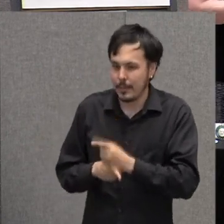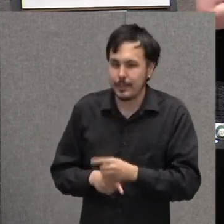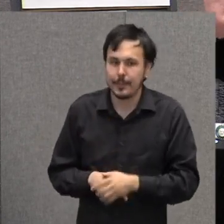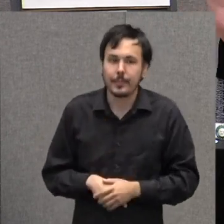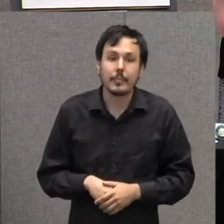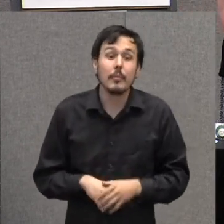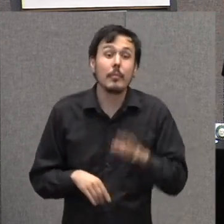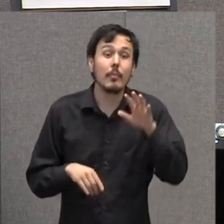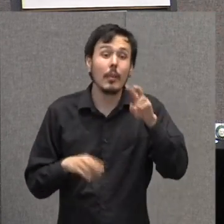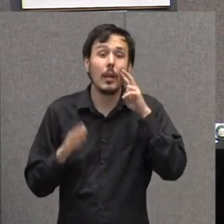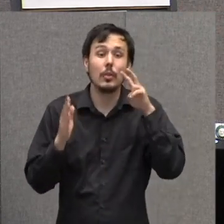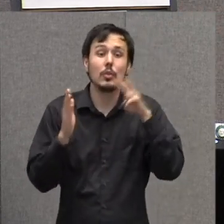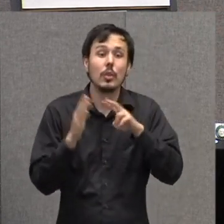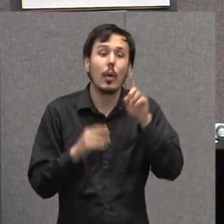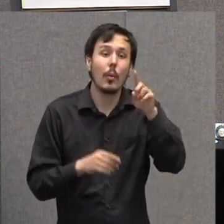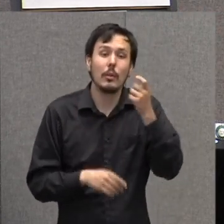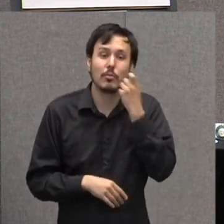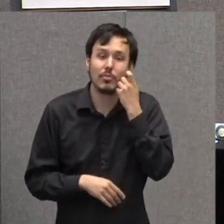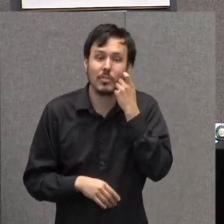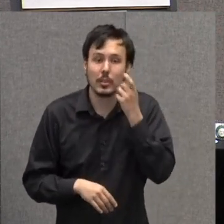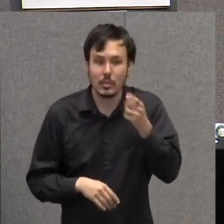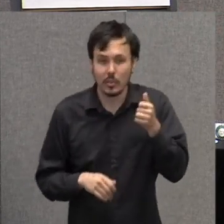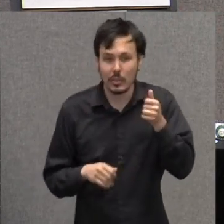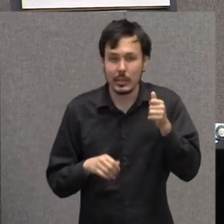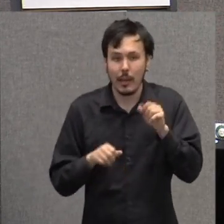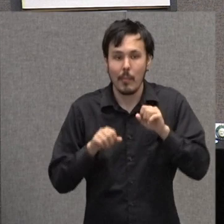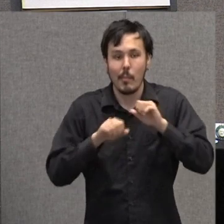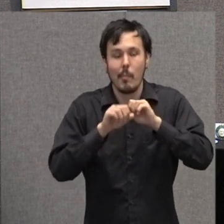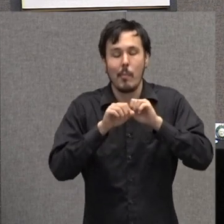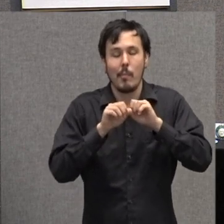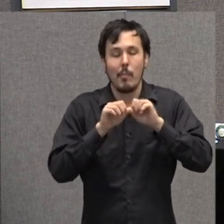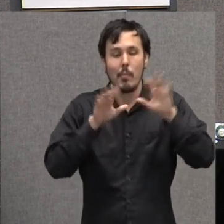So let's look at the one that you just had before that.